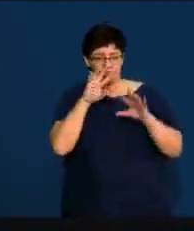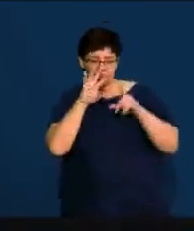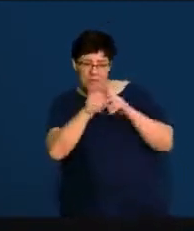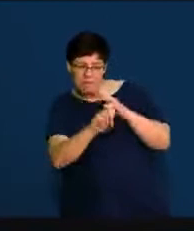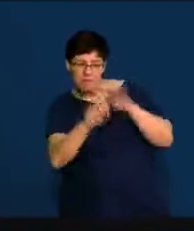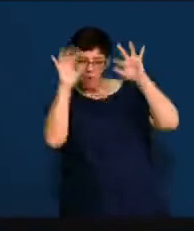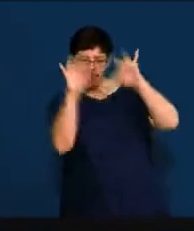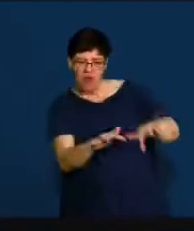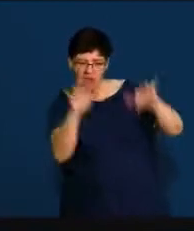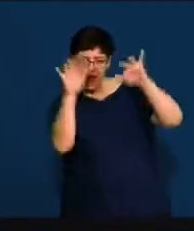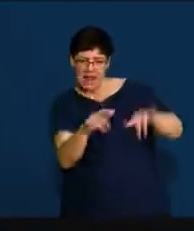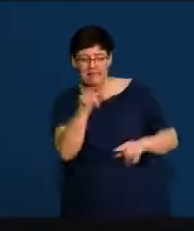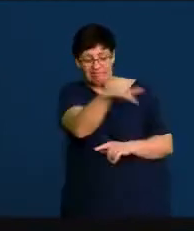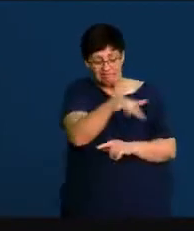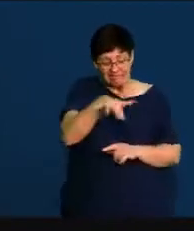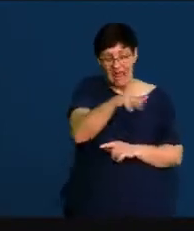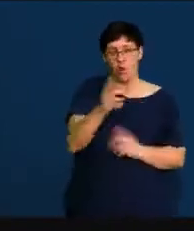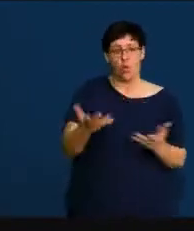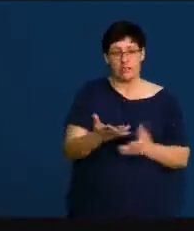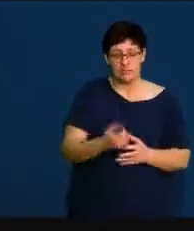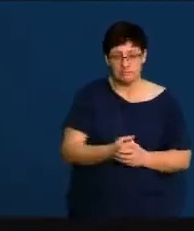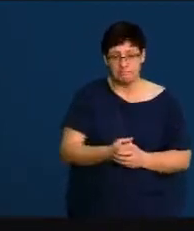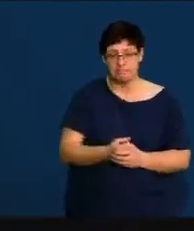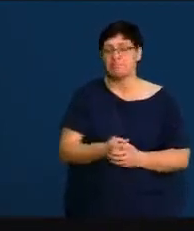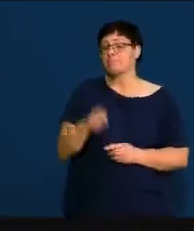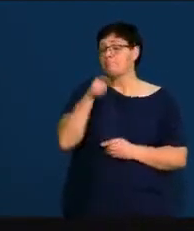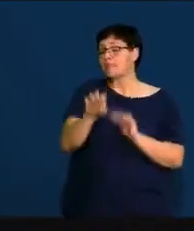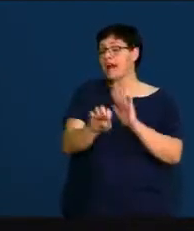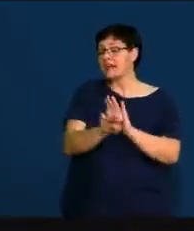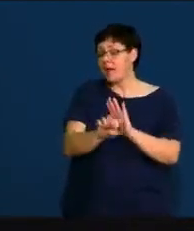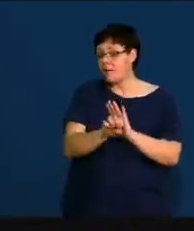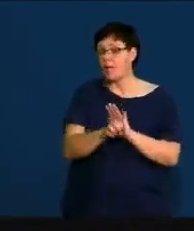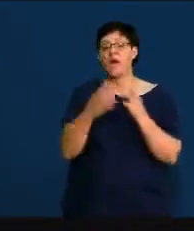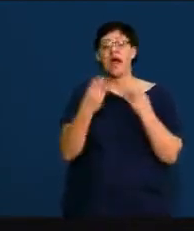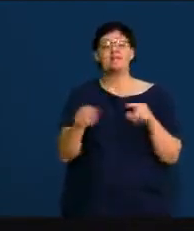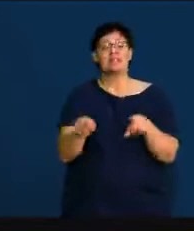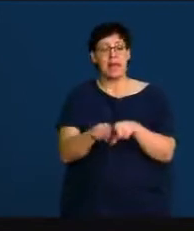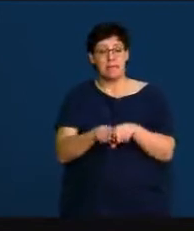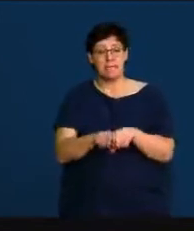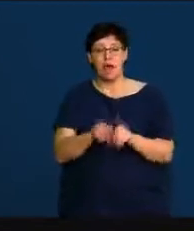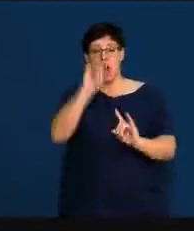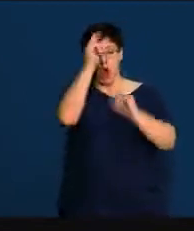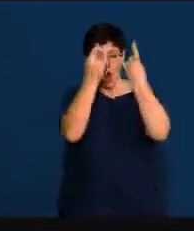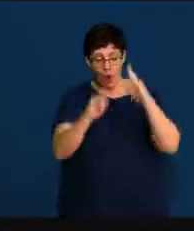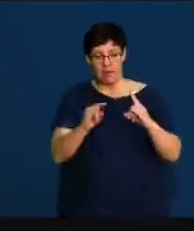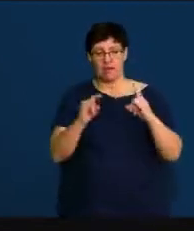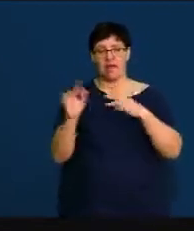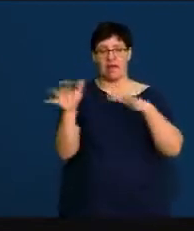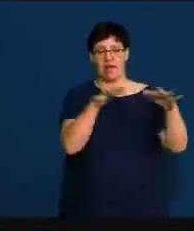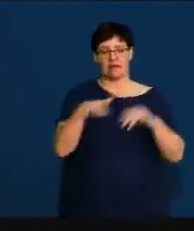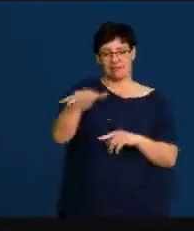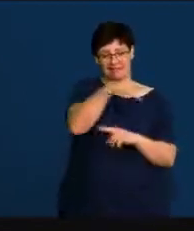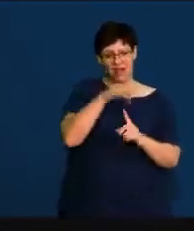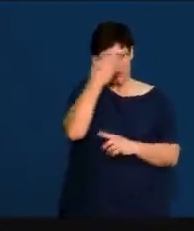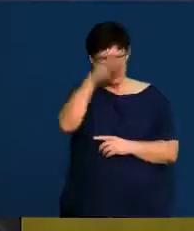of rainfall in Paris. And in this example, we had the examining of urban climates. You know what